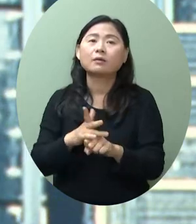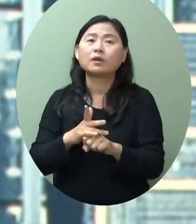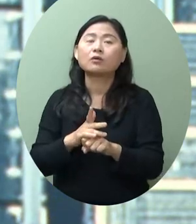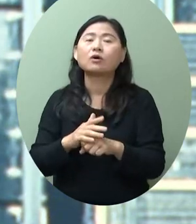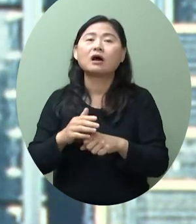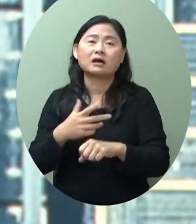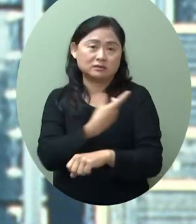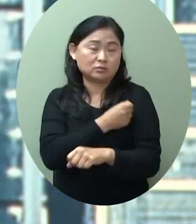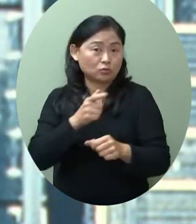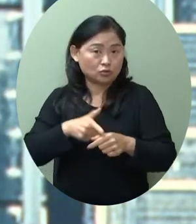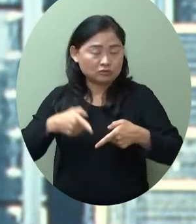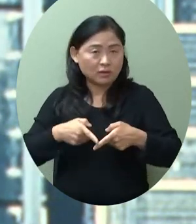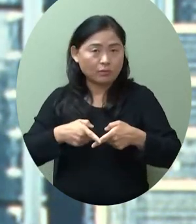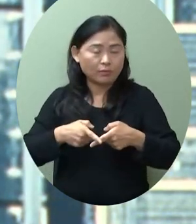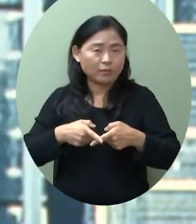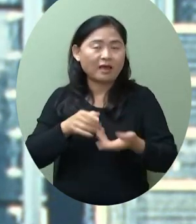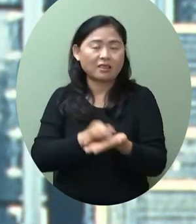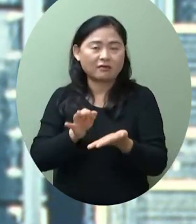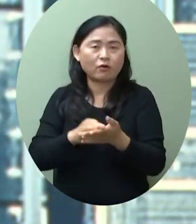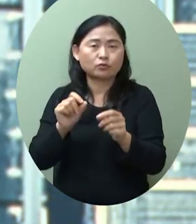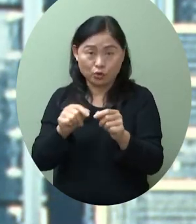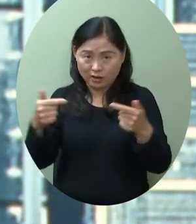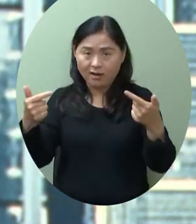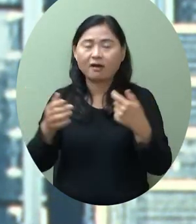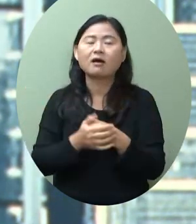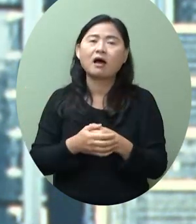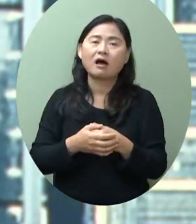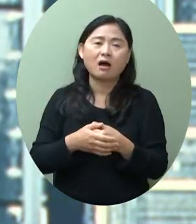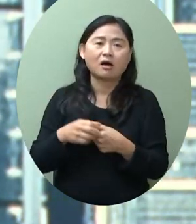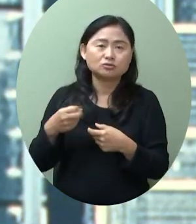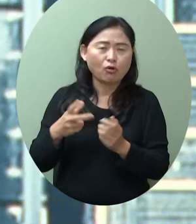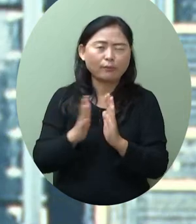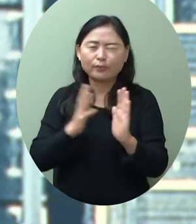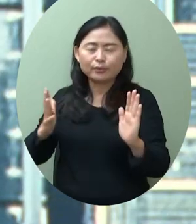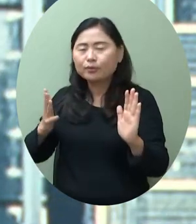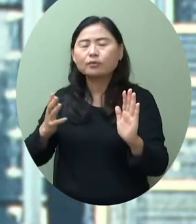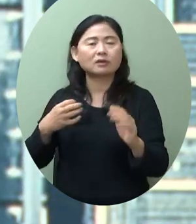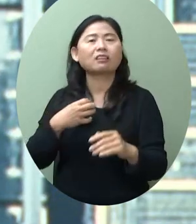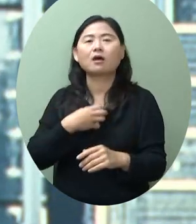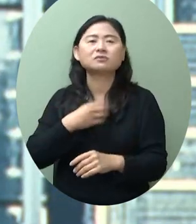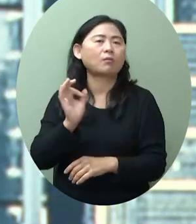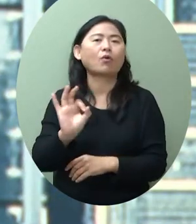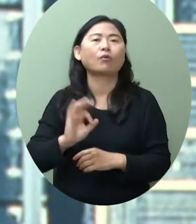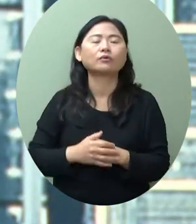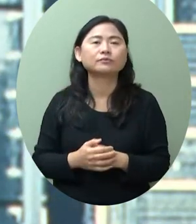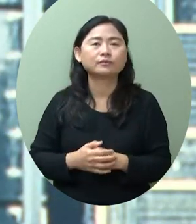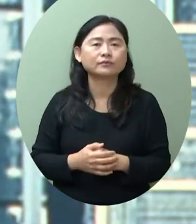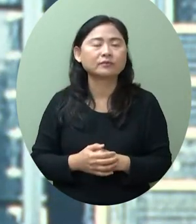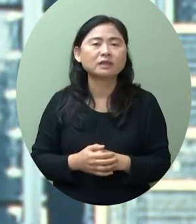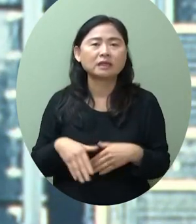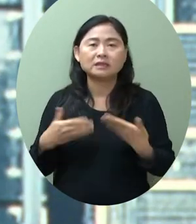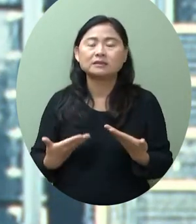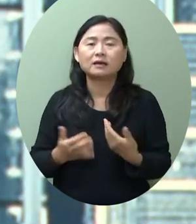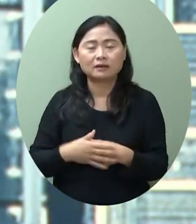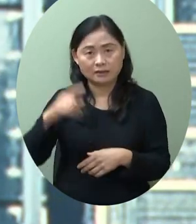the capacity constraint leading to long queues. In fact, at the moment, we are doing about 40,000 doses